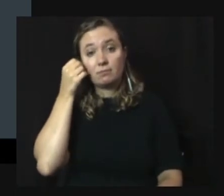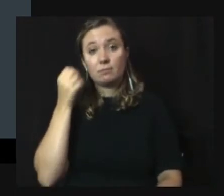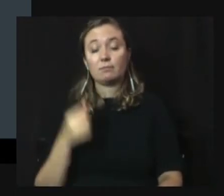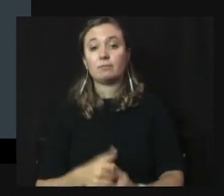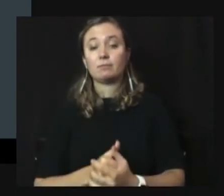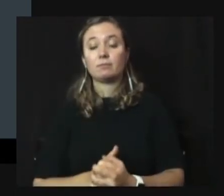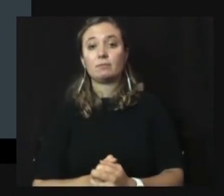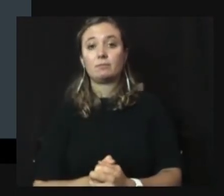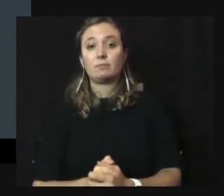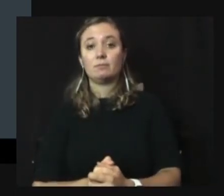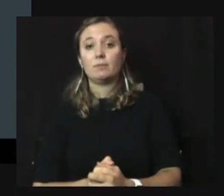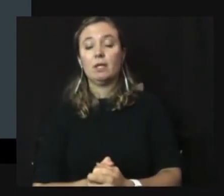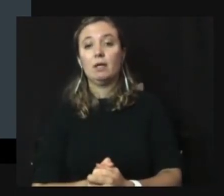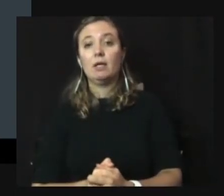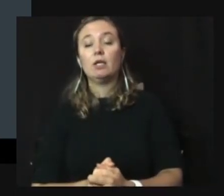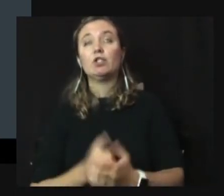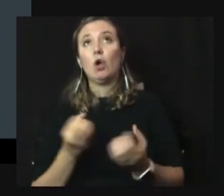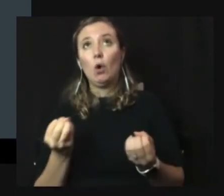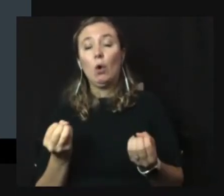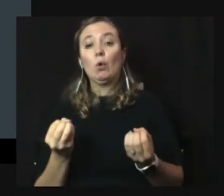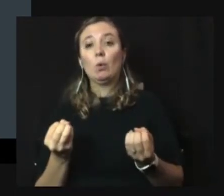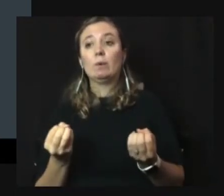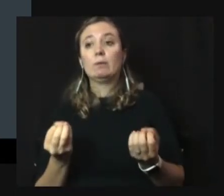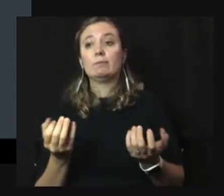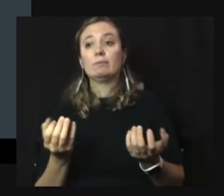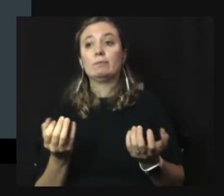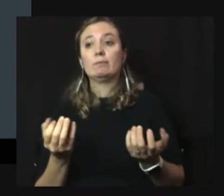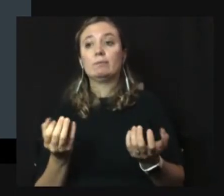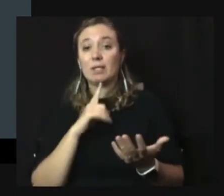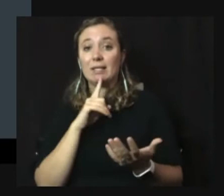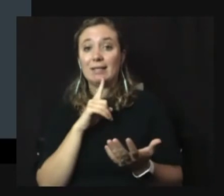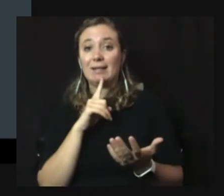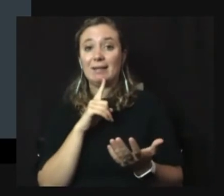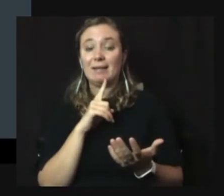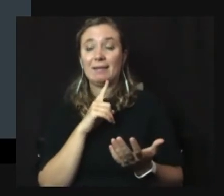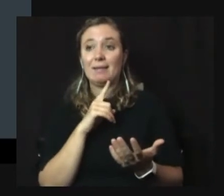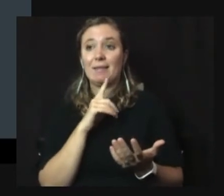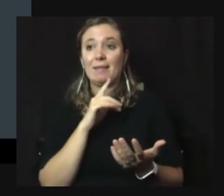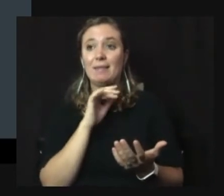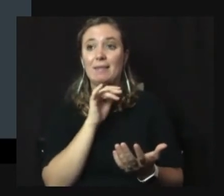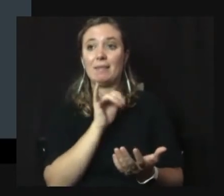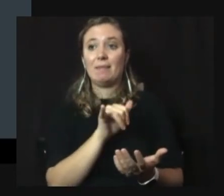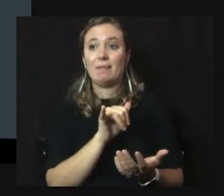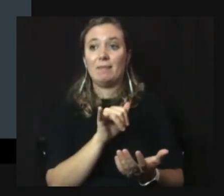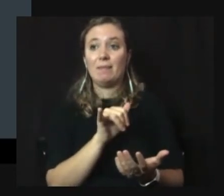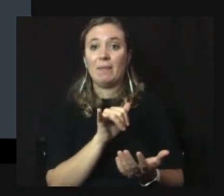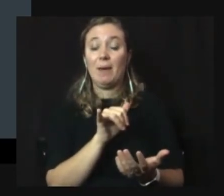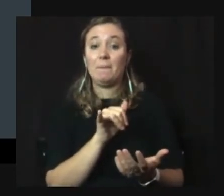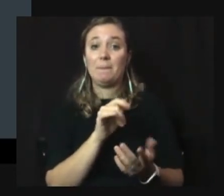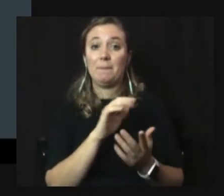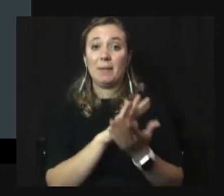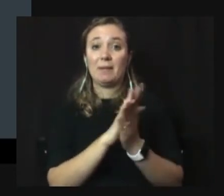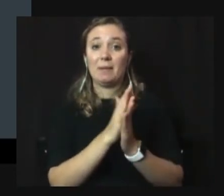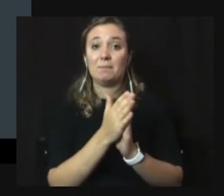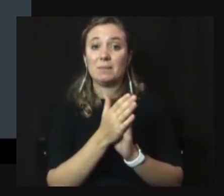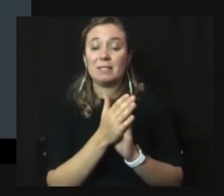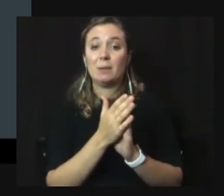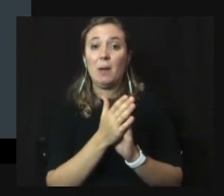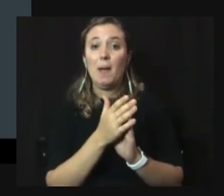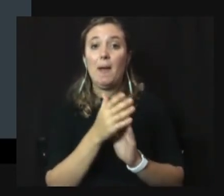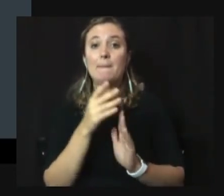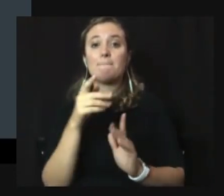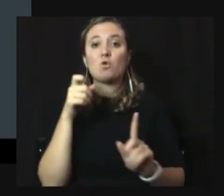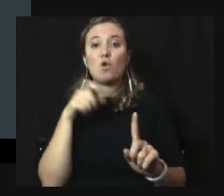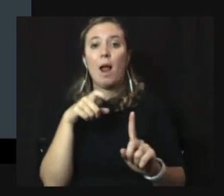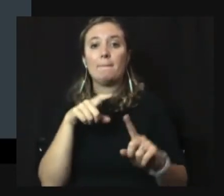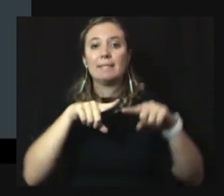It leads us to a place known as prompt dependency. Those of you